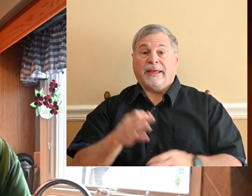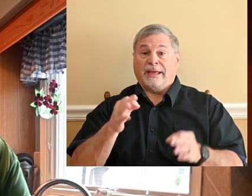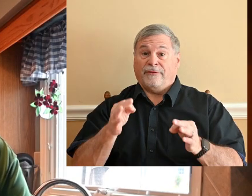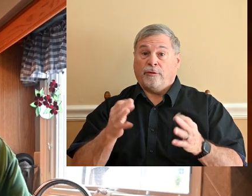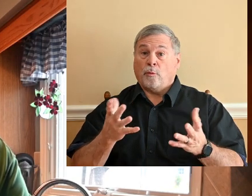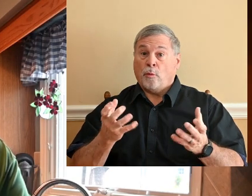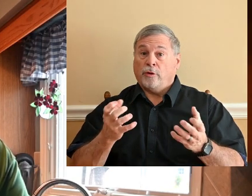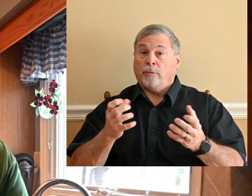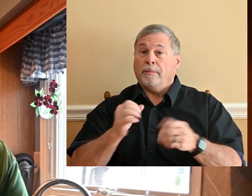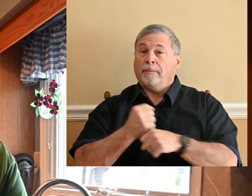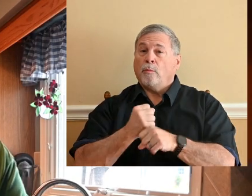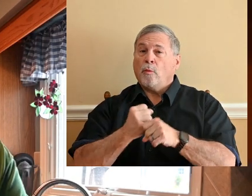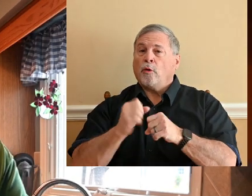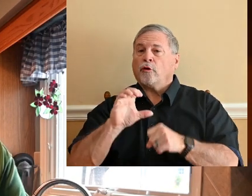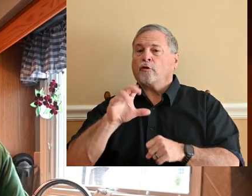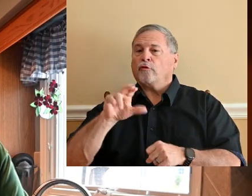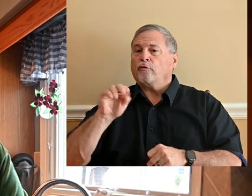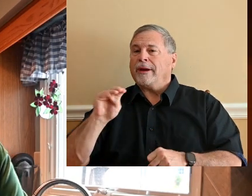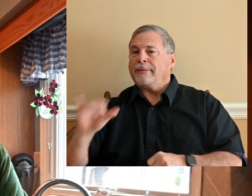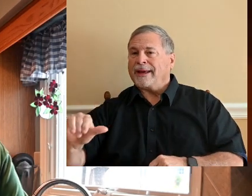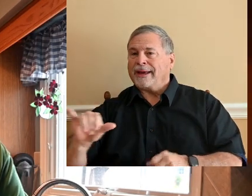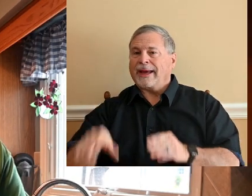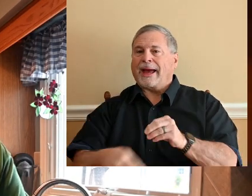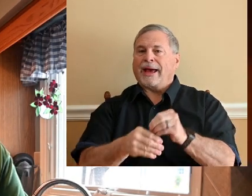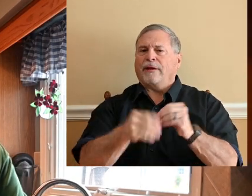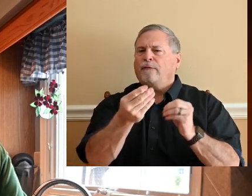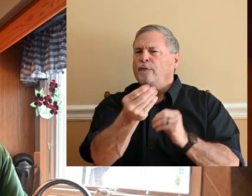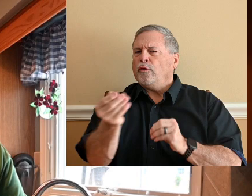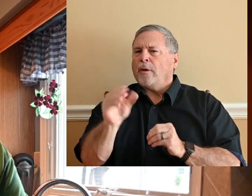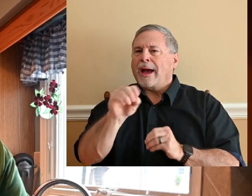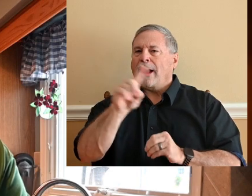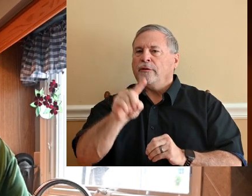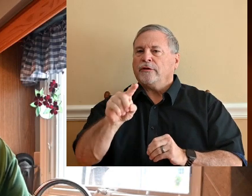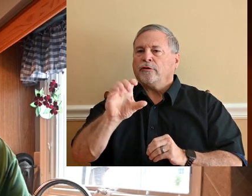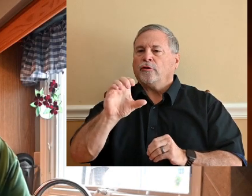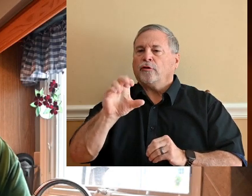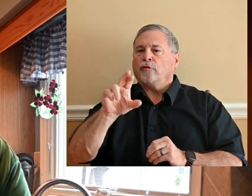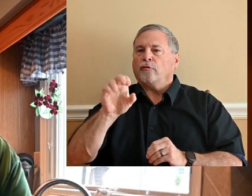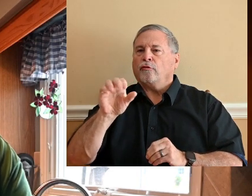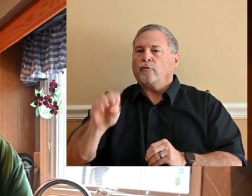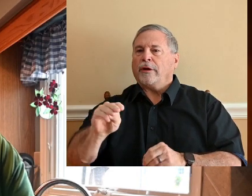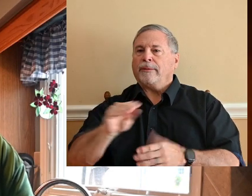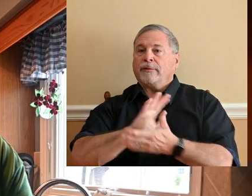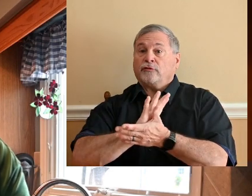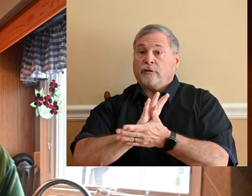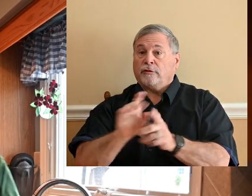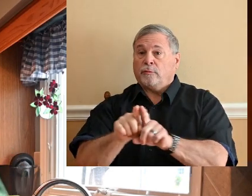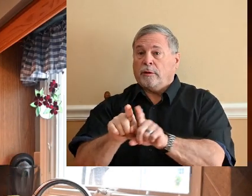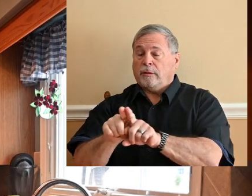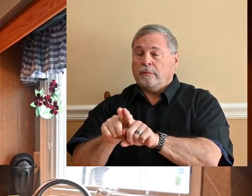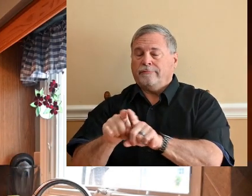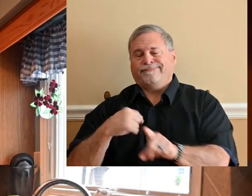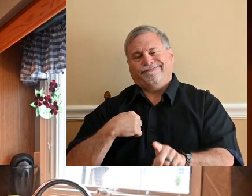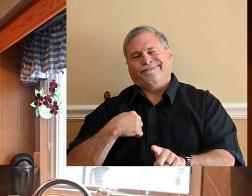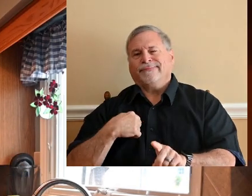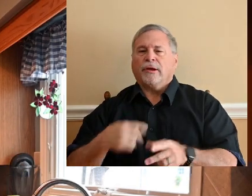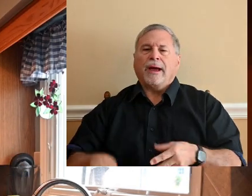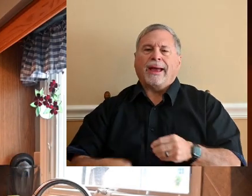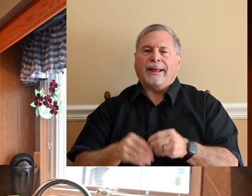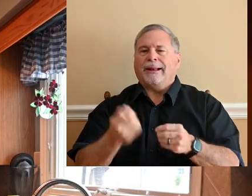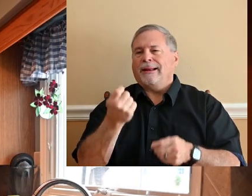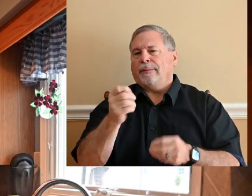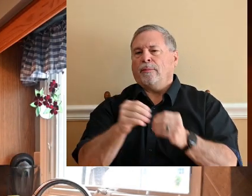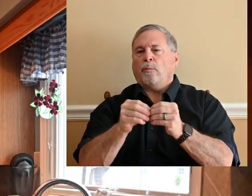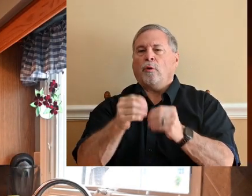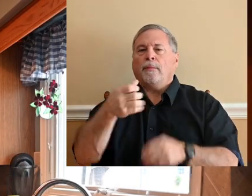Now, if you really want to cream this up, you can add a few ounces of cream cheese to it as well. I'm just going to add just